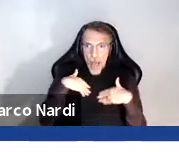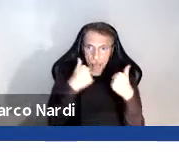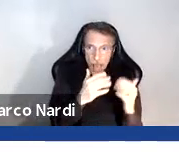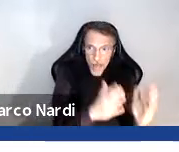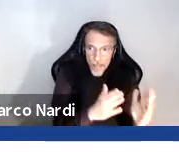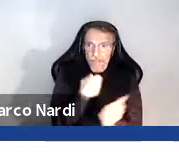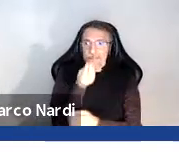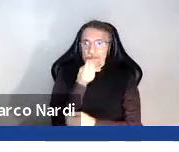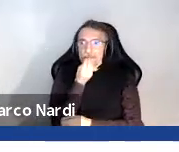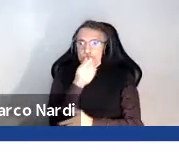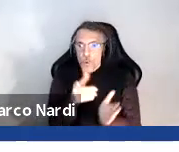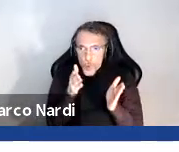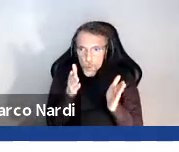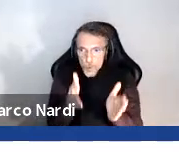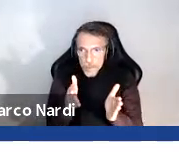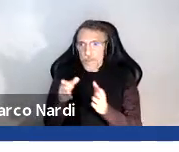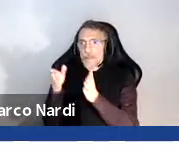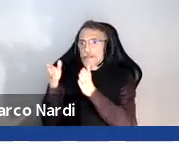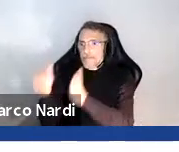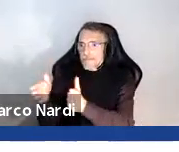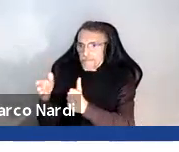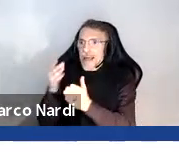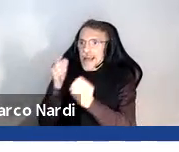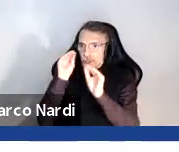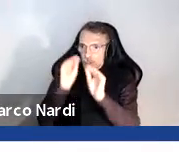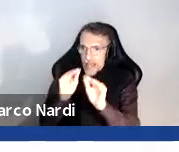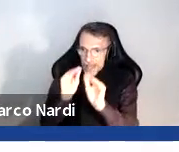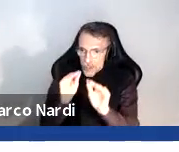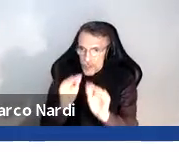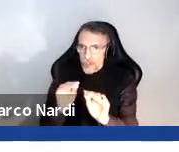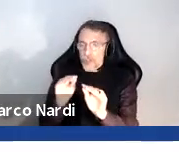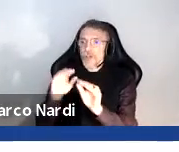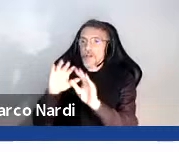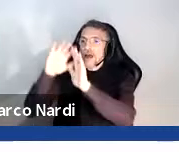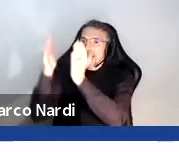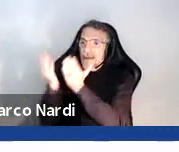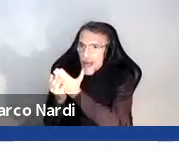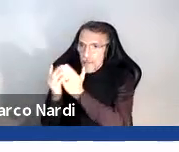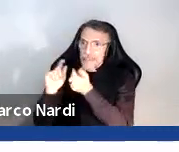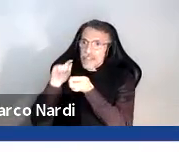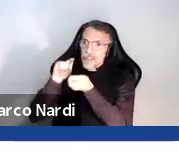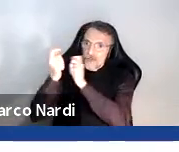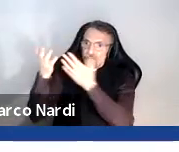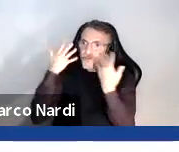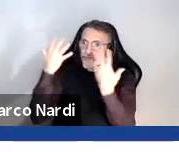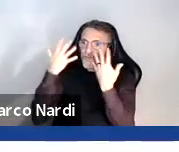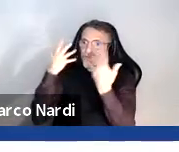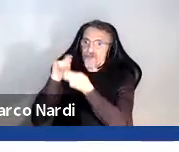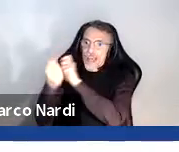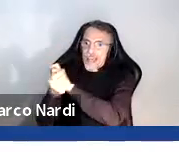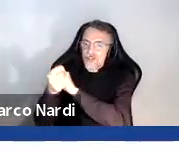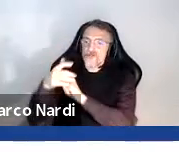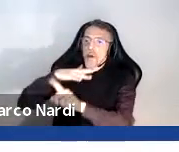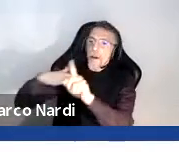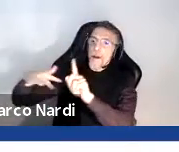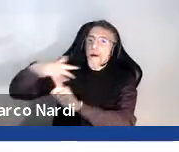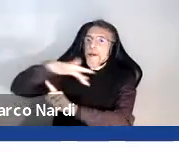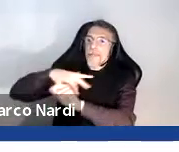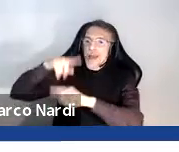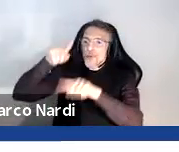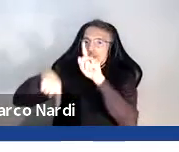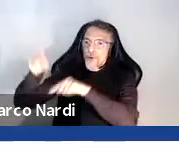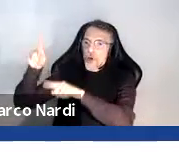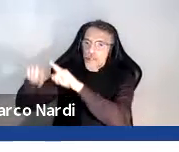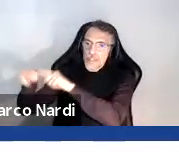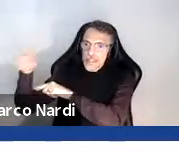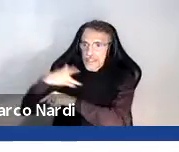food, education, climate change, biodiversity. So this is the paradox, okay?